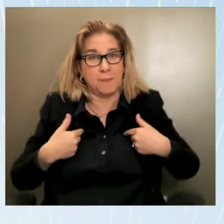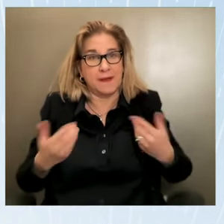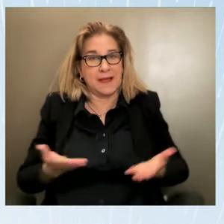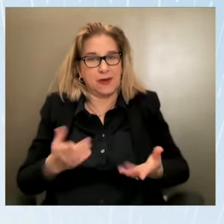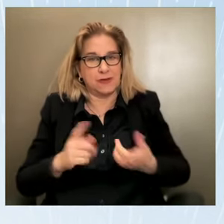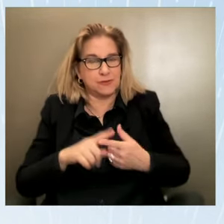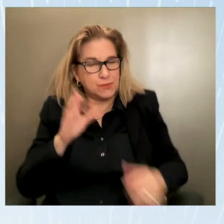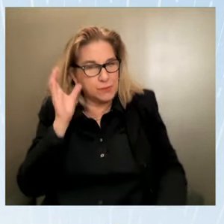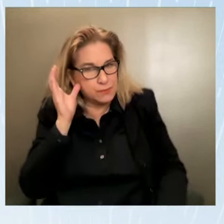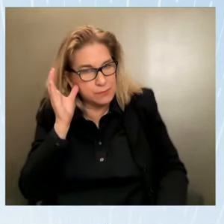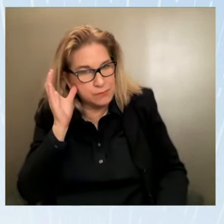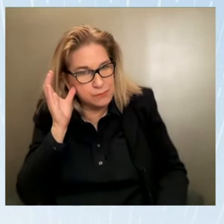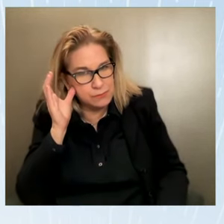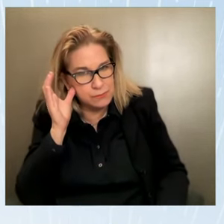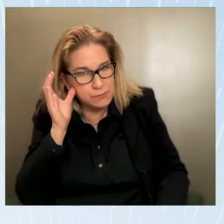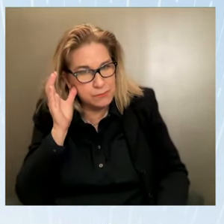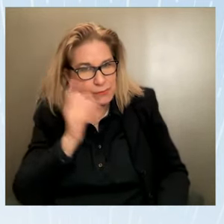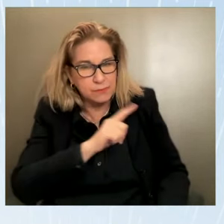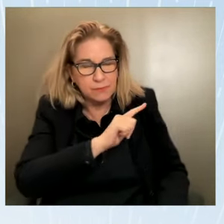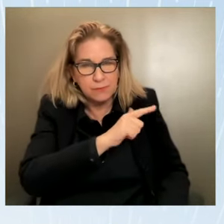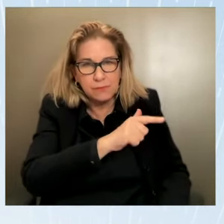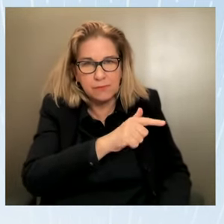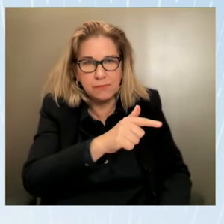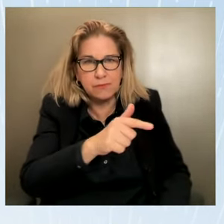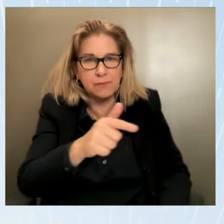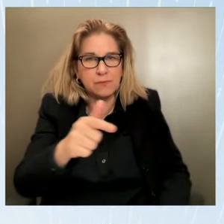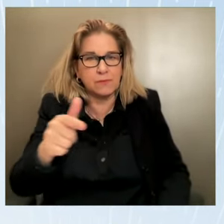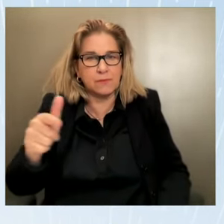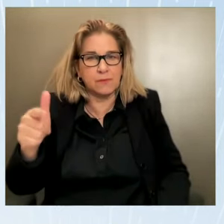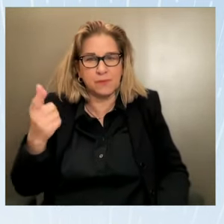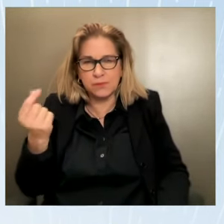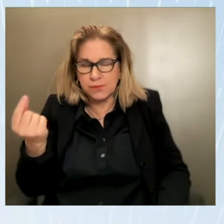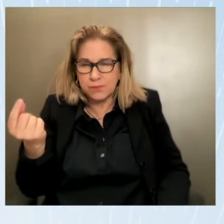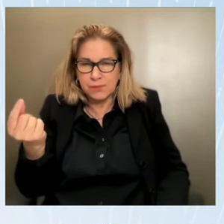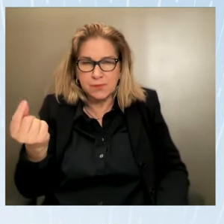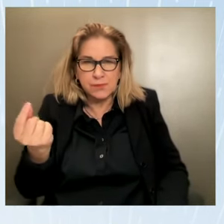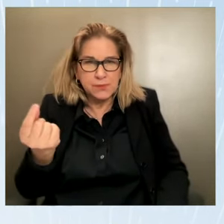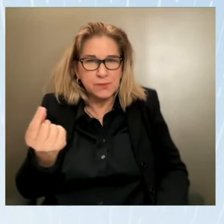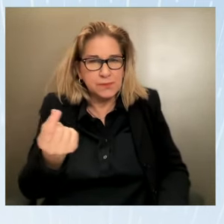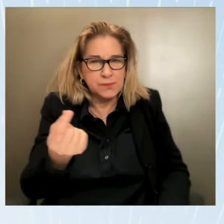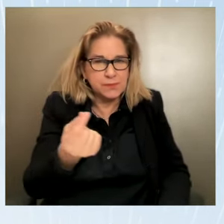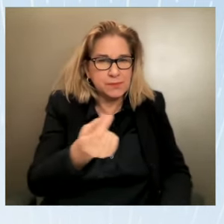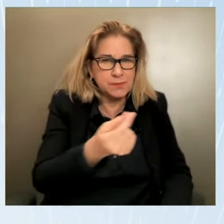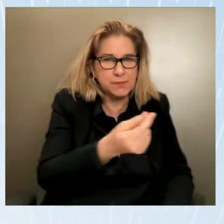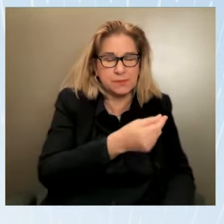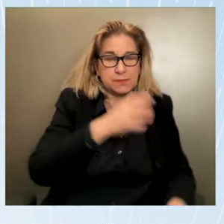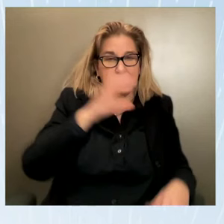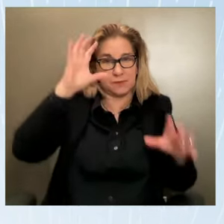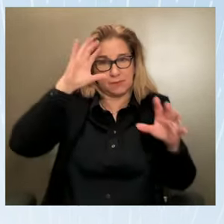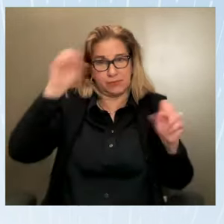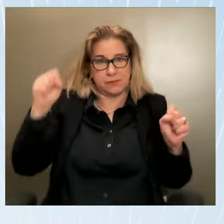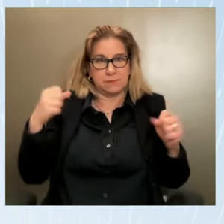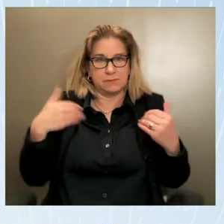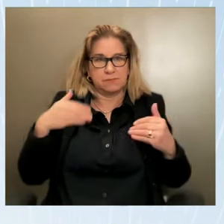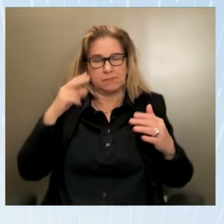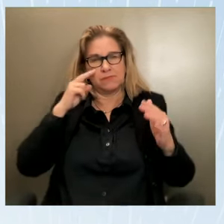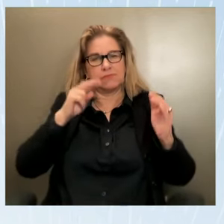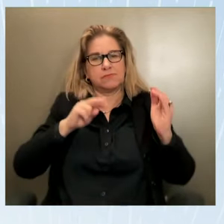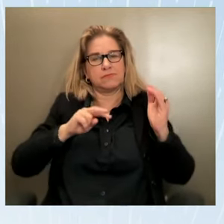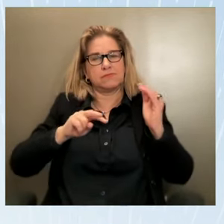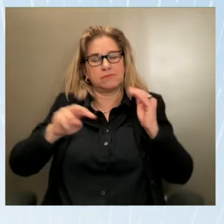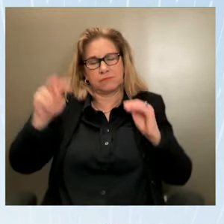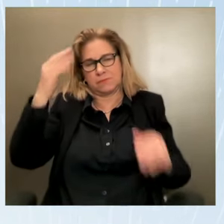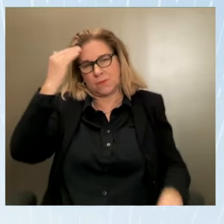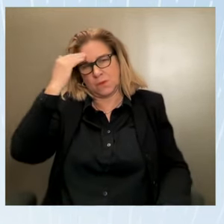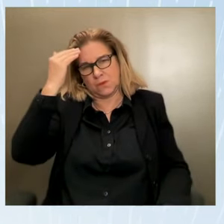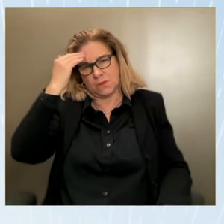it, it makes me realize yet again how much foresight the president had in creating the Gender Policy Council, which is both global and domestic, and which